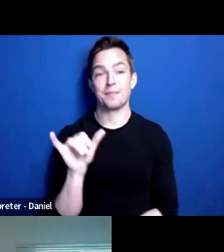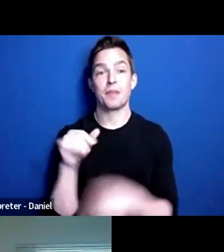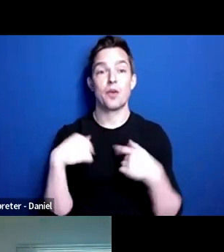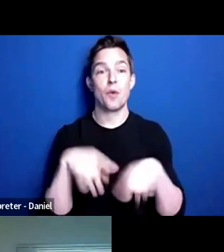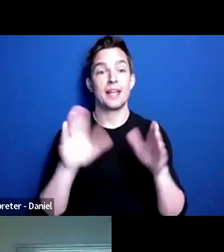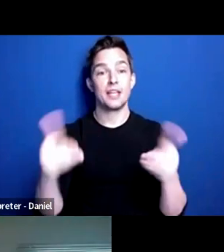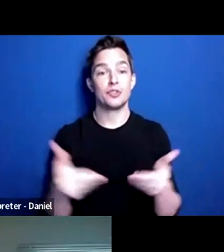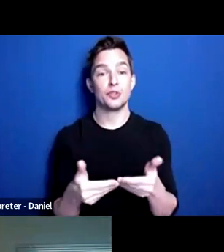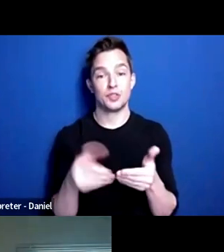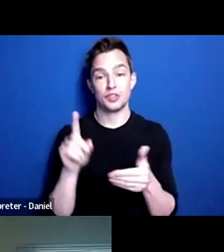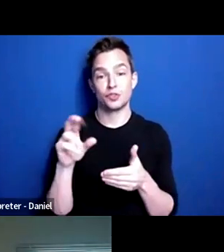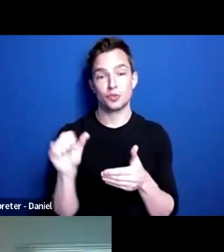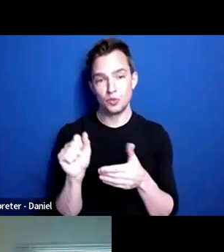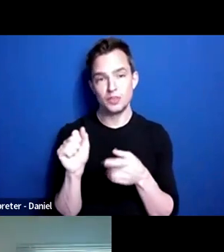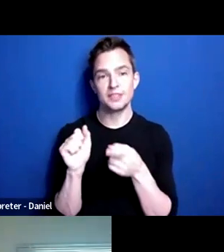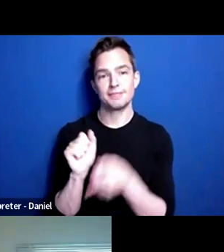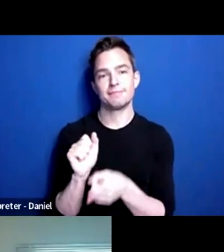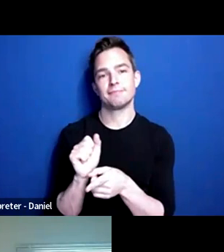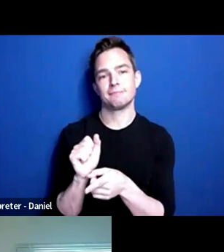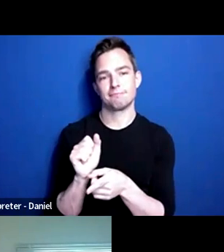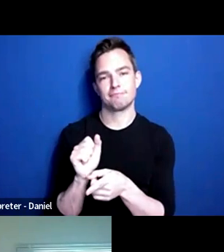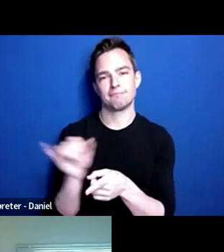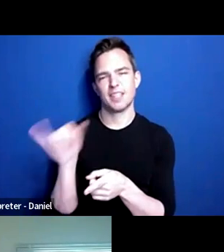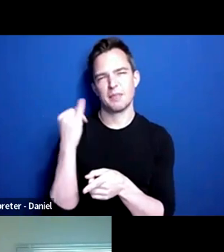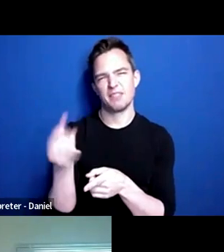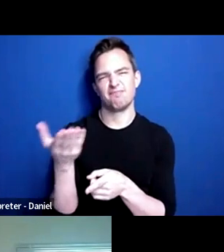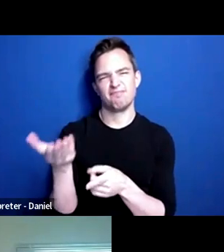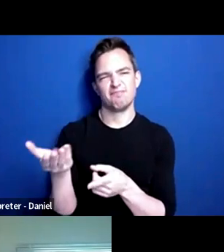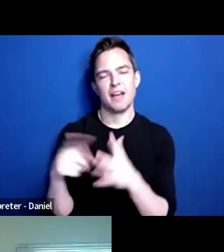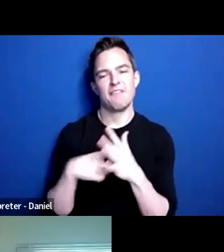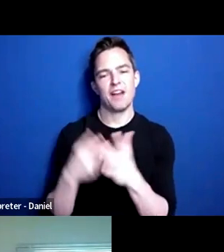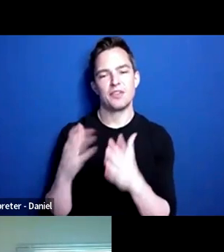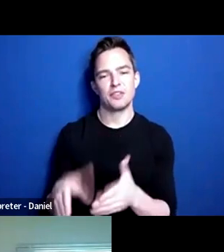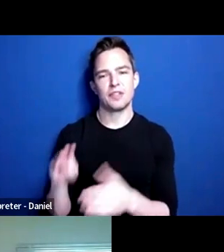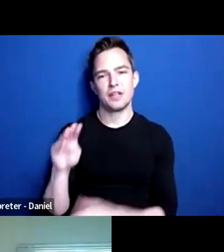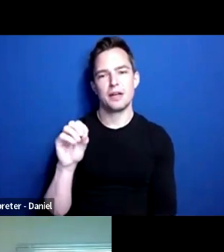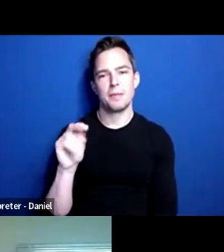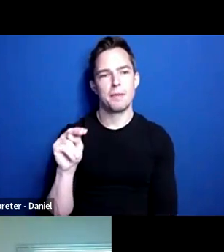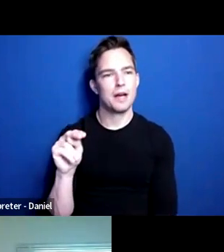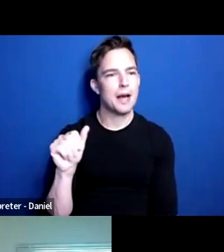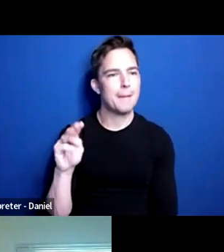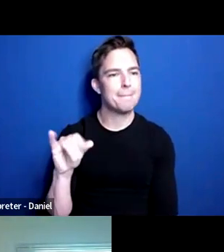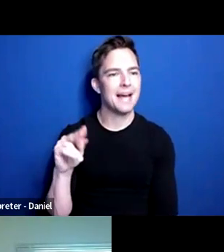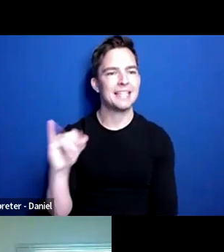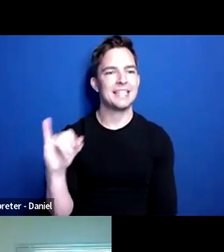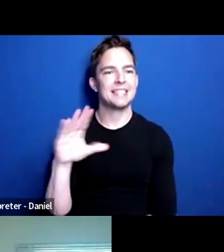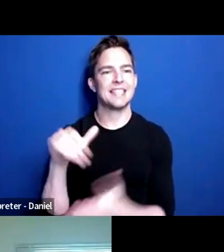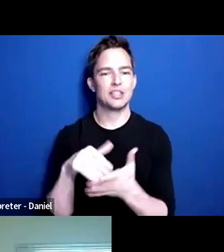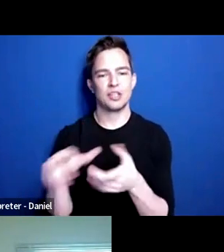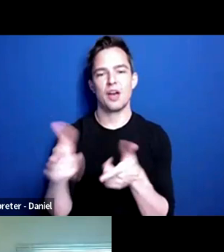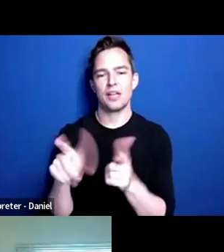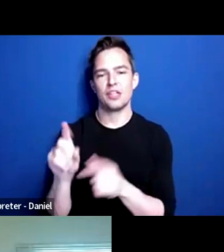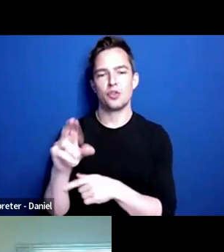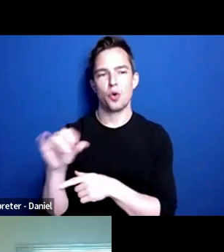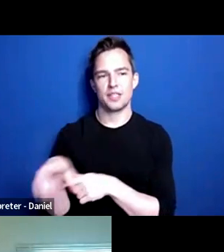introduce Doris, as I did about being the founder of Imani Center, I will allow Doris to do the same, have a